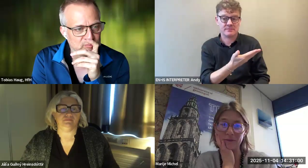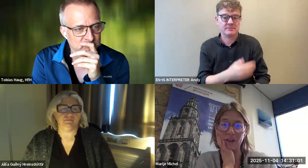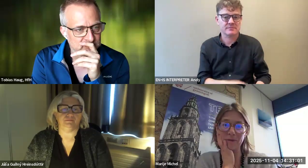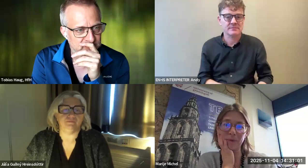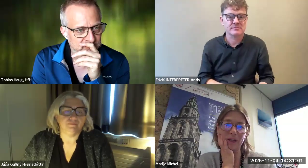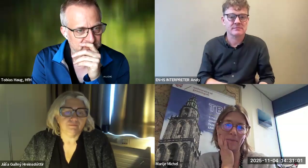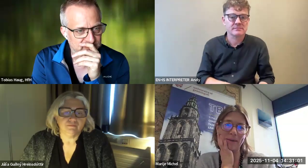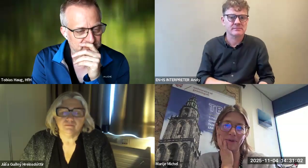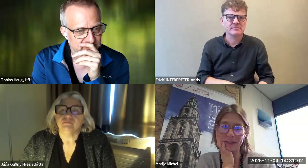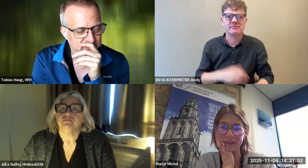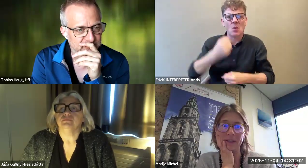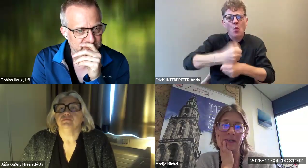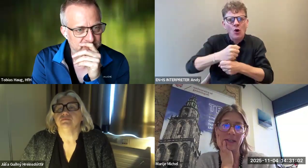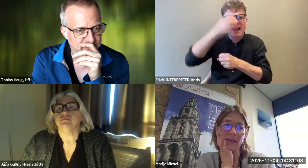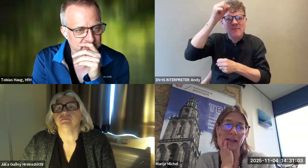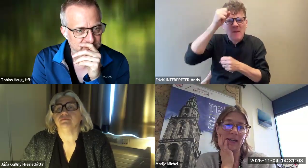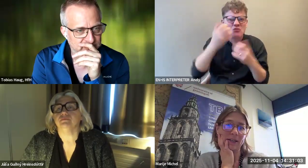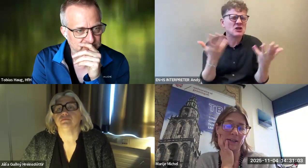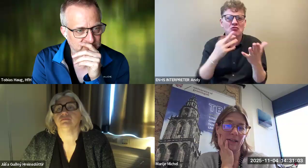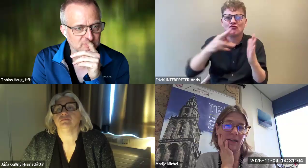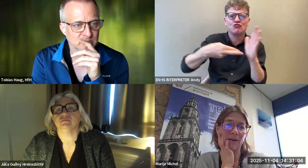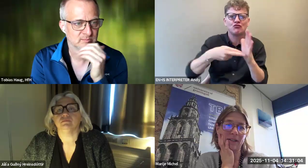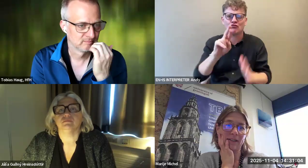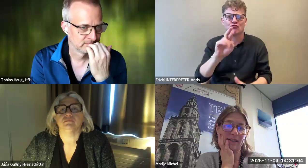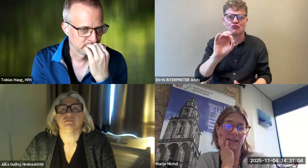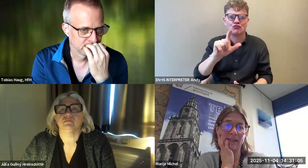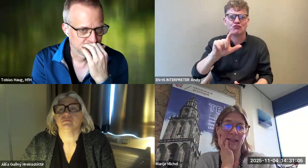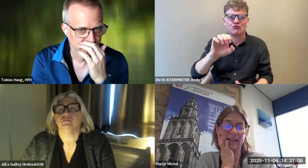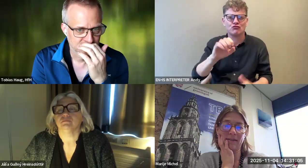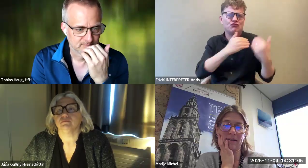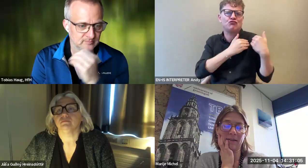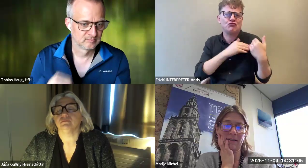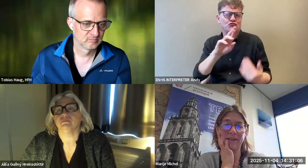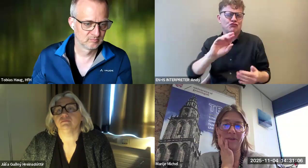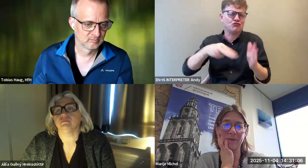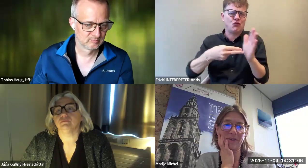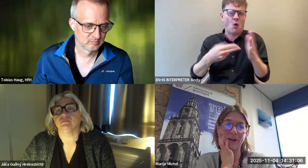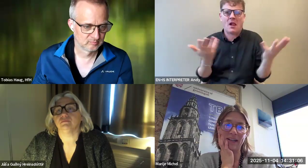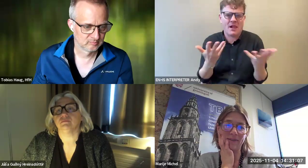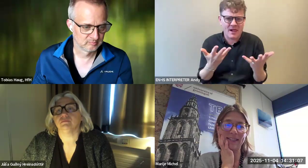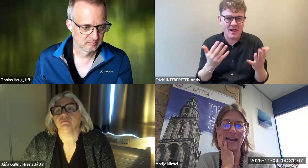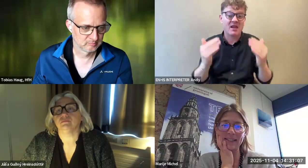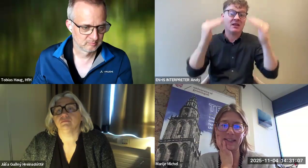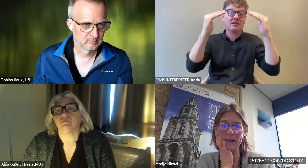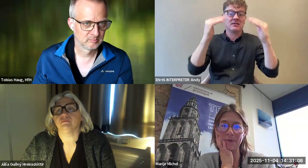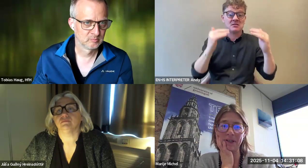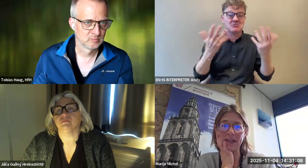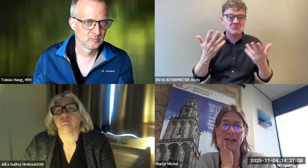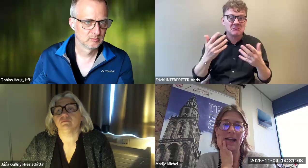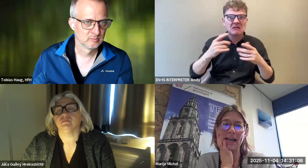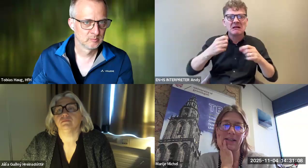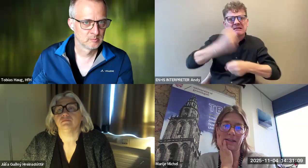What is the role of working memory? And how does that differ with grade level and task